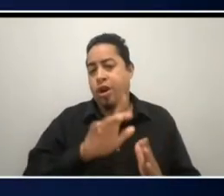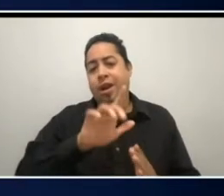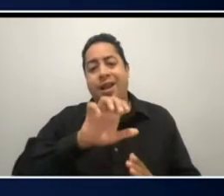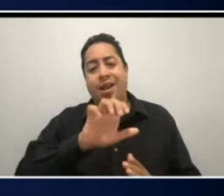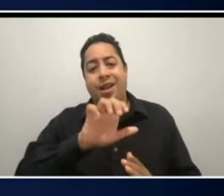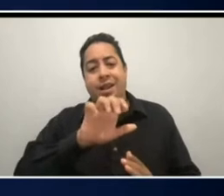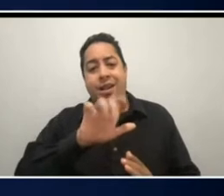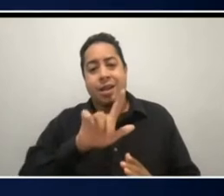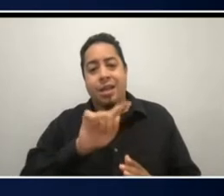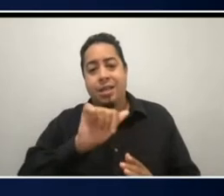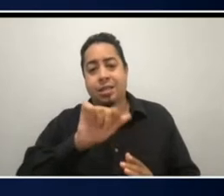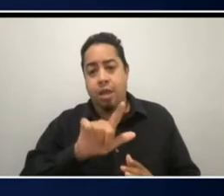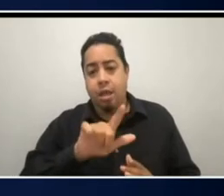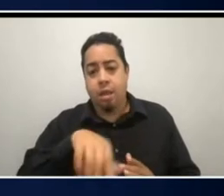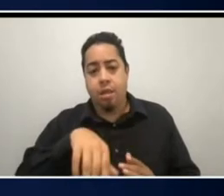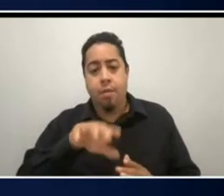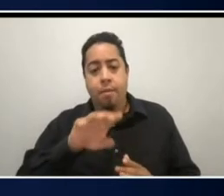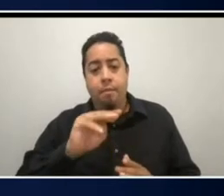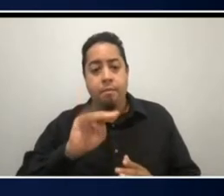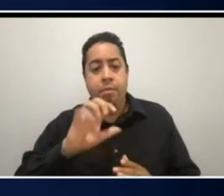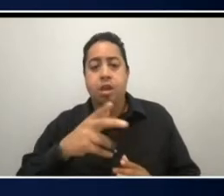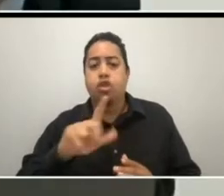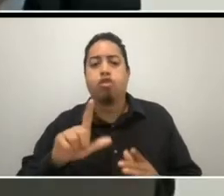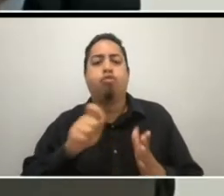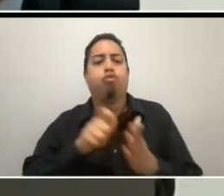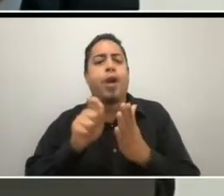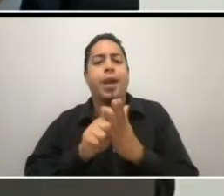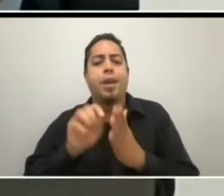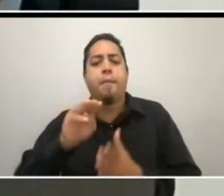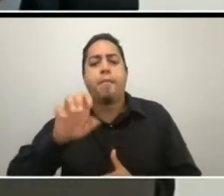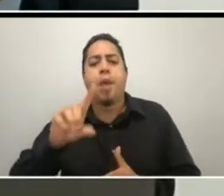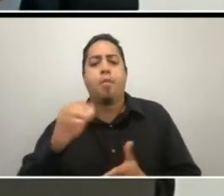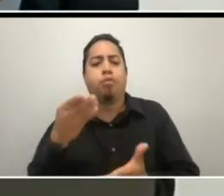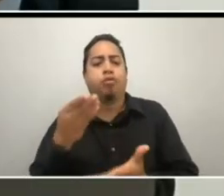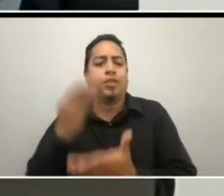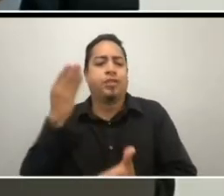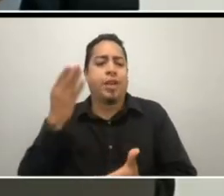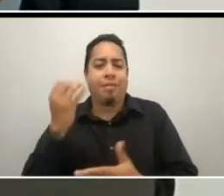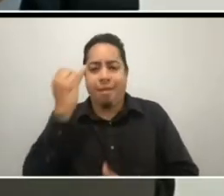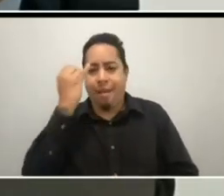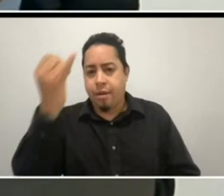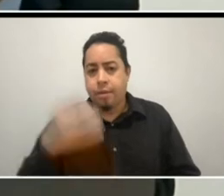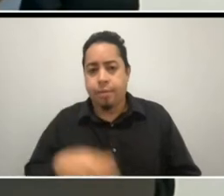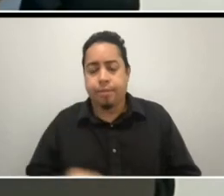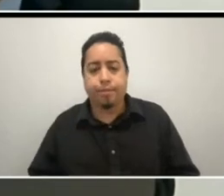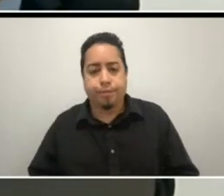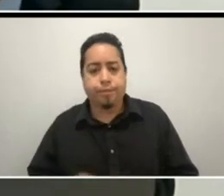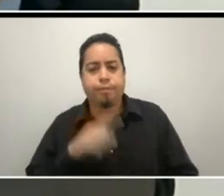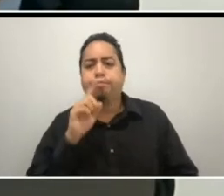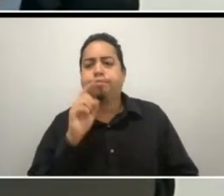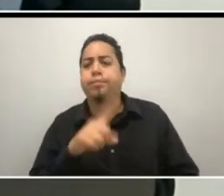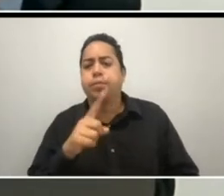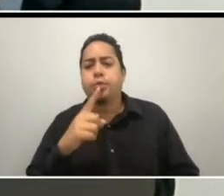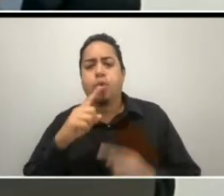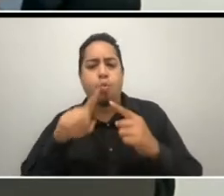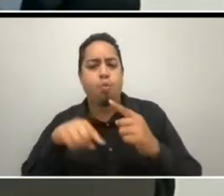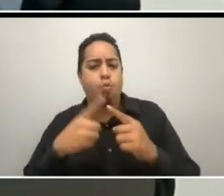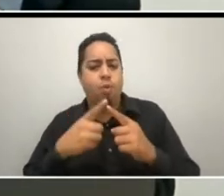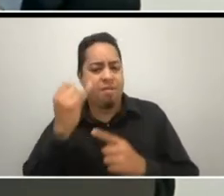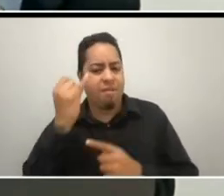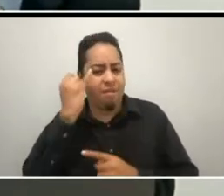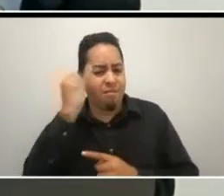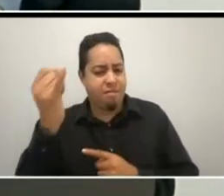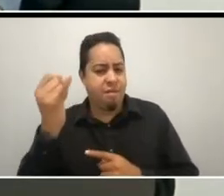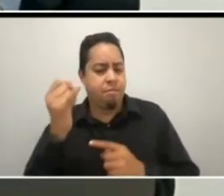John Eastman, to write a memo justifying the idea. When do you remember this coming up as an option in the